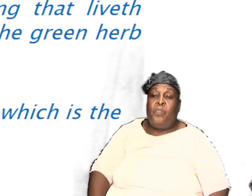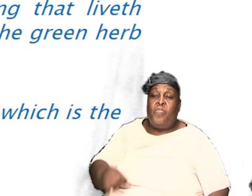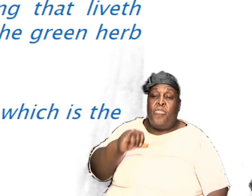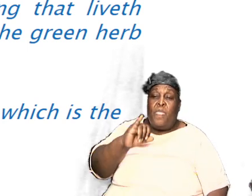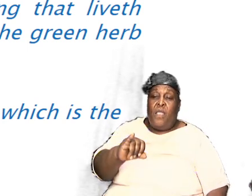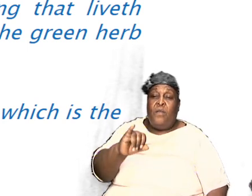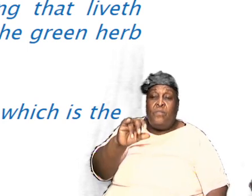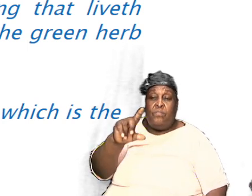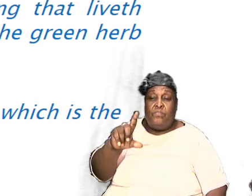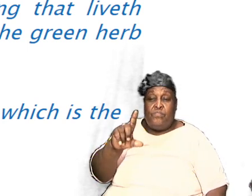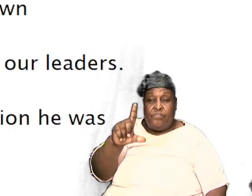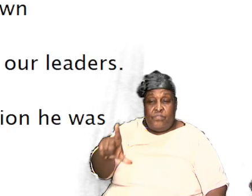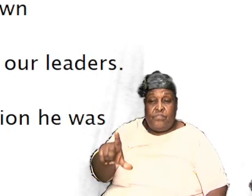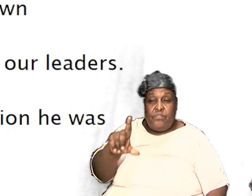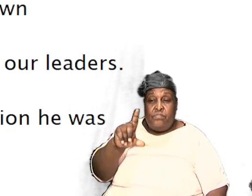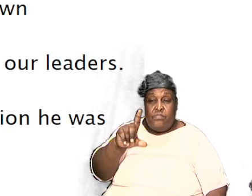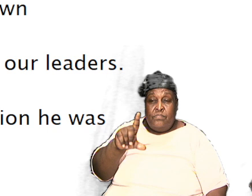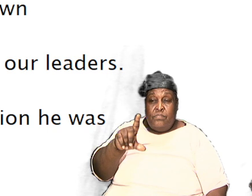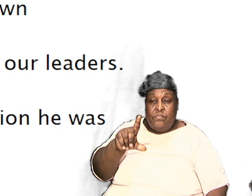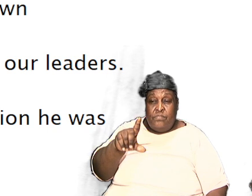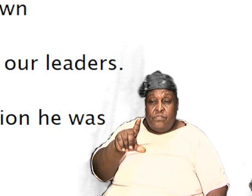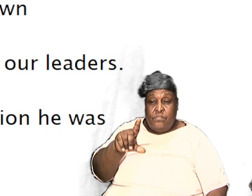17.